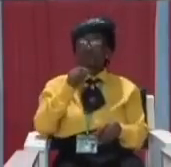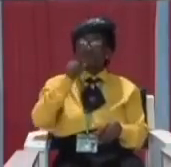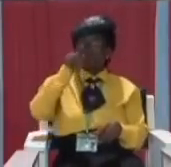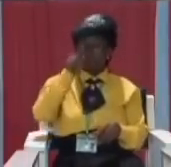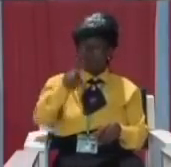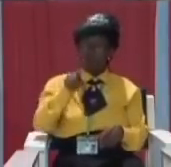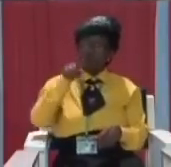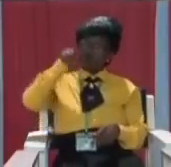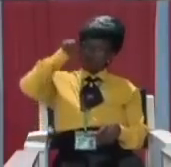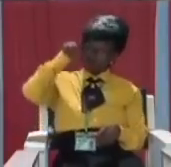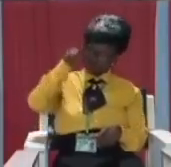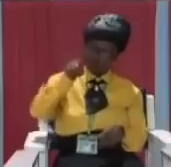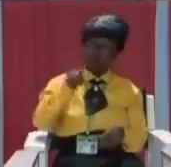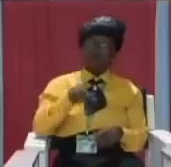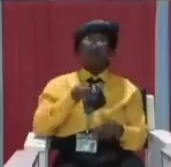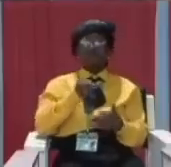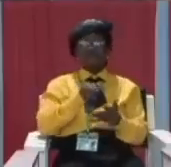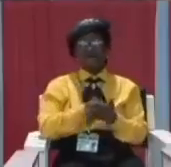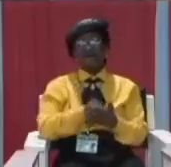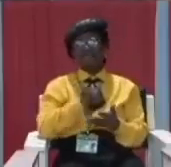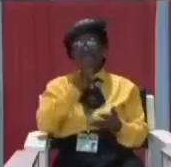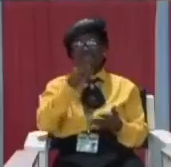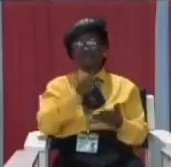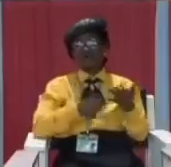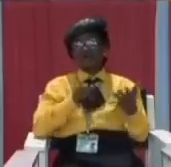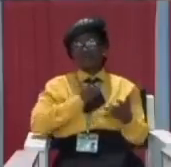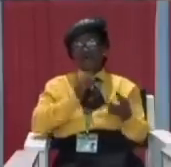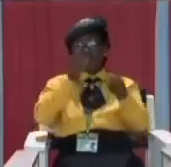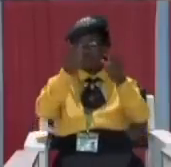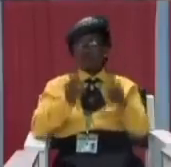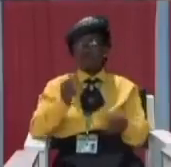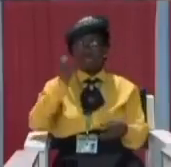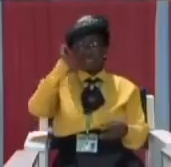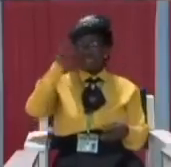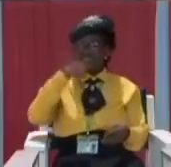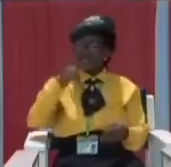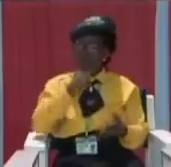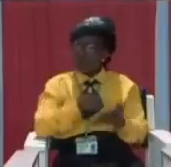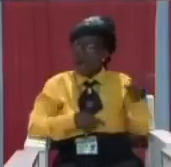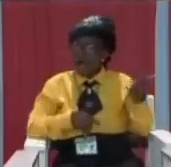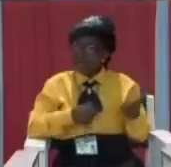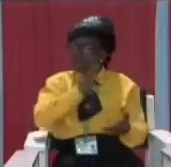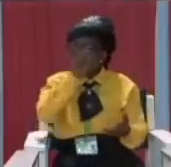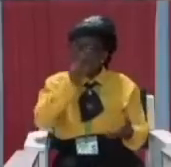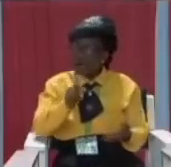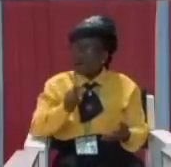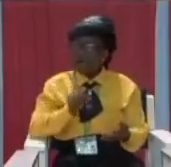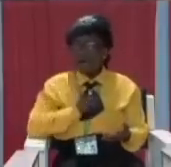that's what I want. He said, what? I repeated myself.